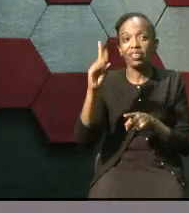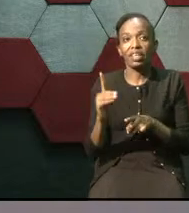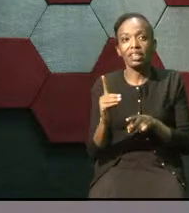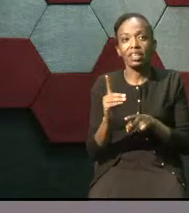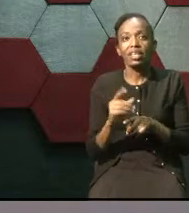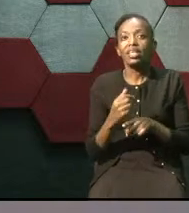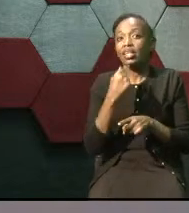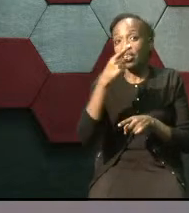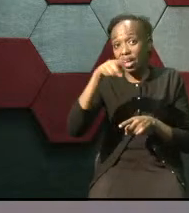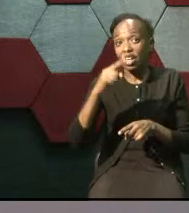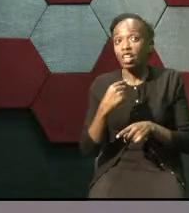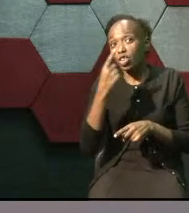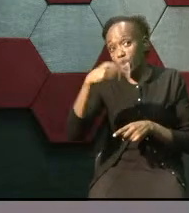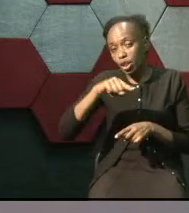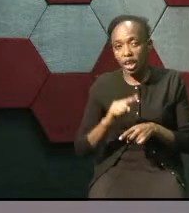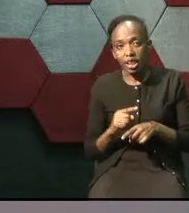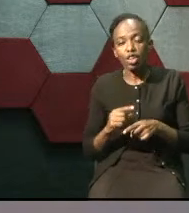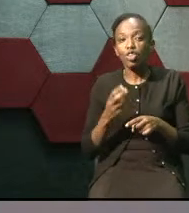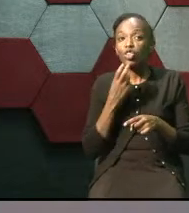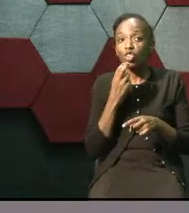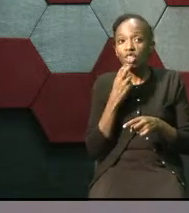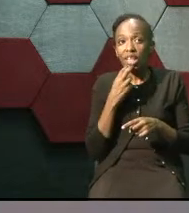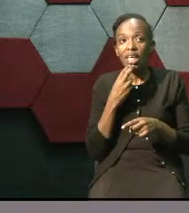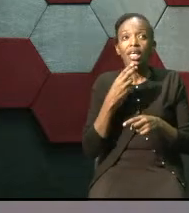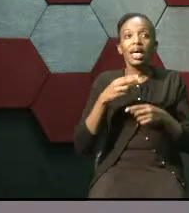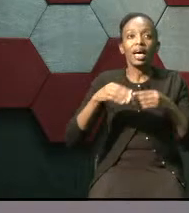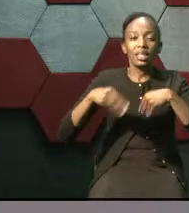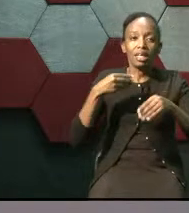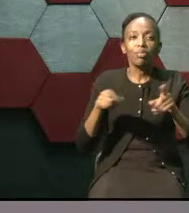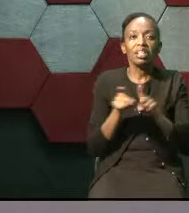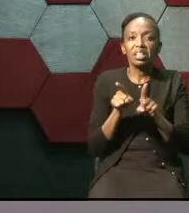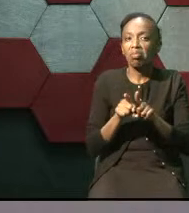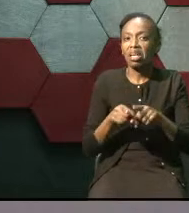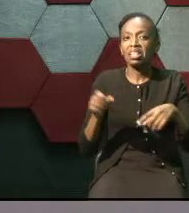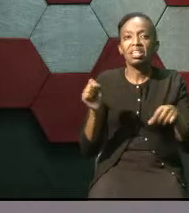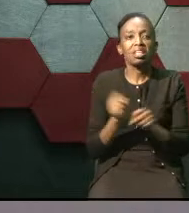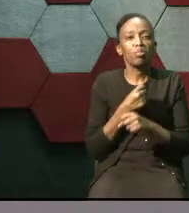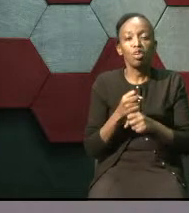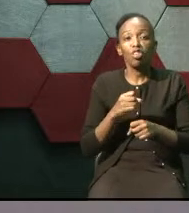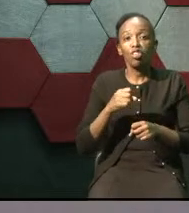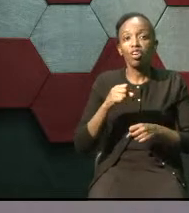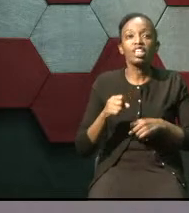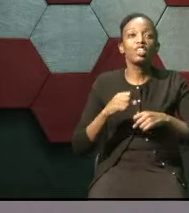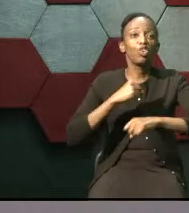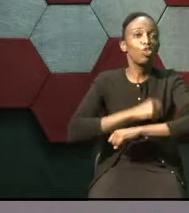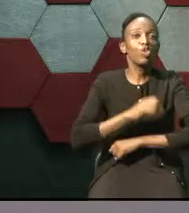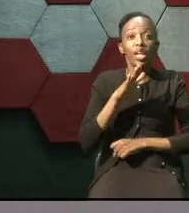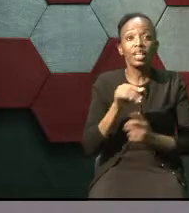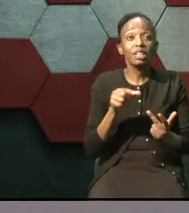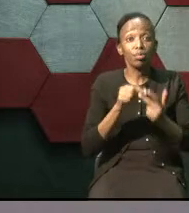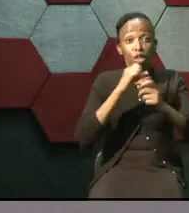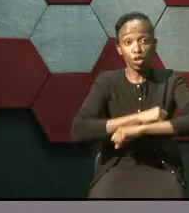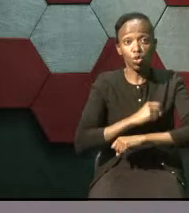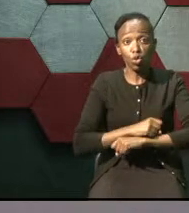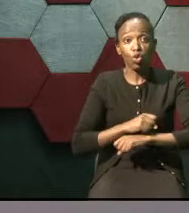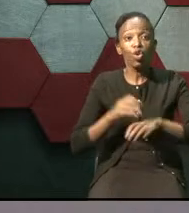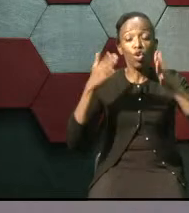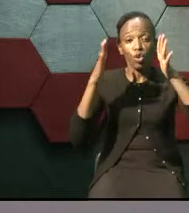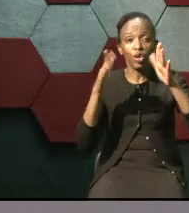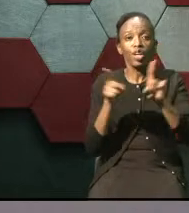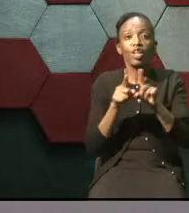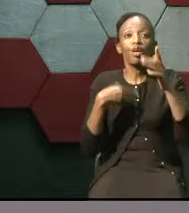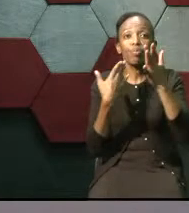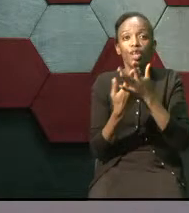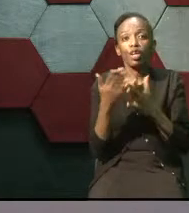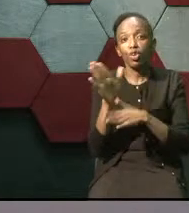rightly told us on Tuesday, disability is not inability. The Joyland Special School, congratulations for that. And thank you, Balozi, for announcing that.